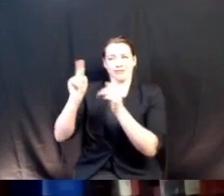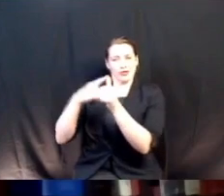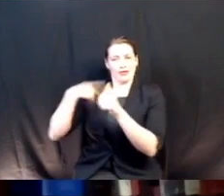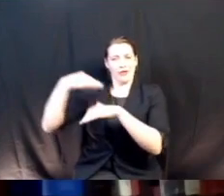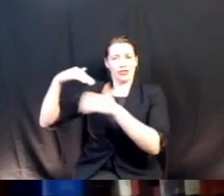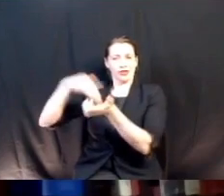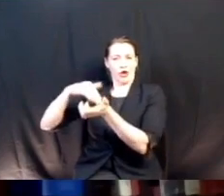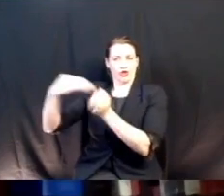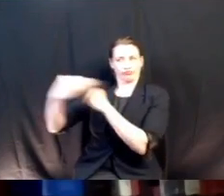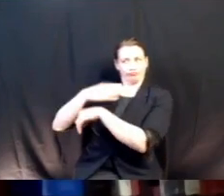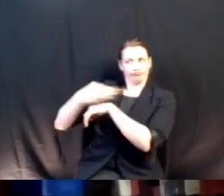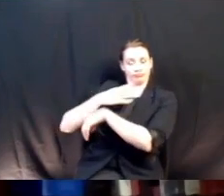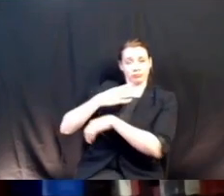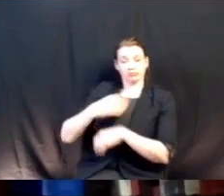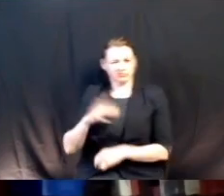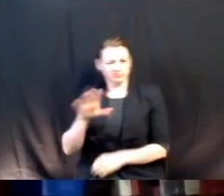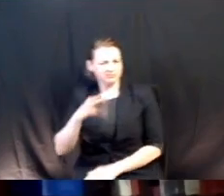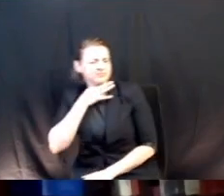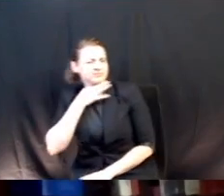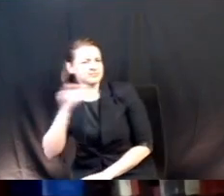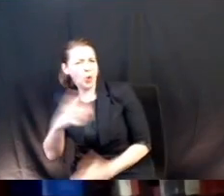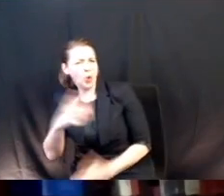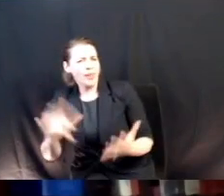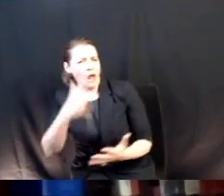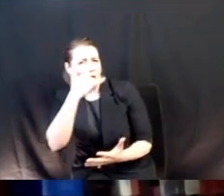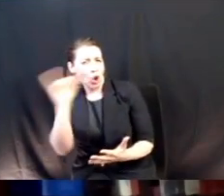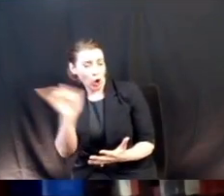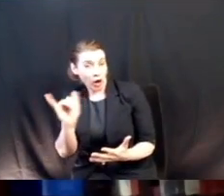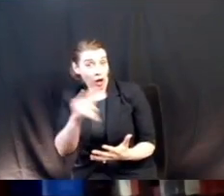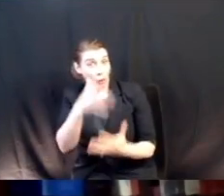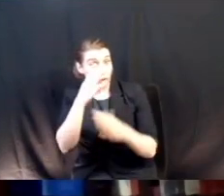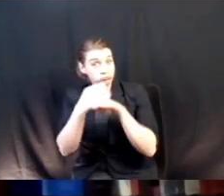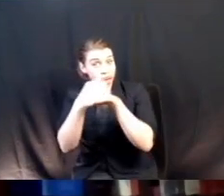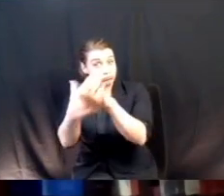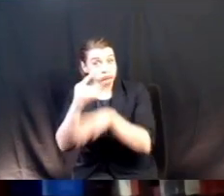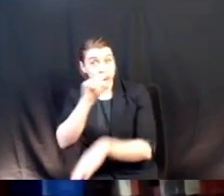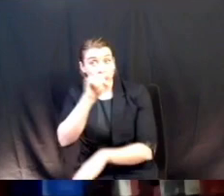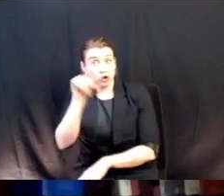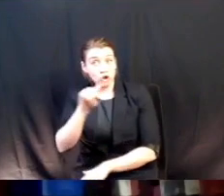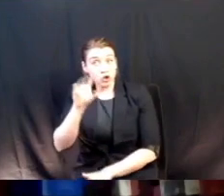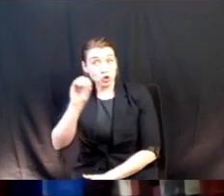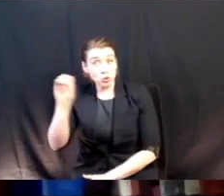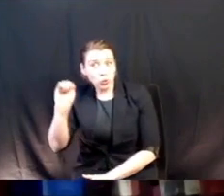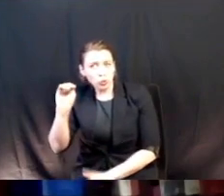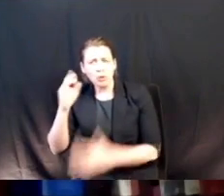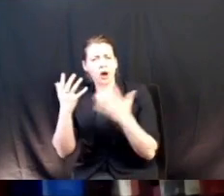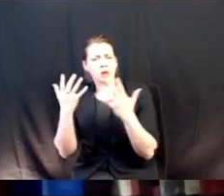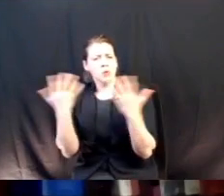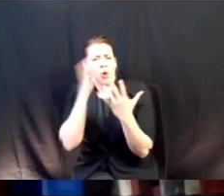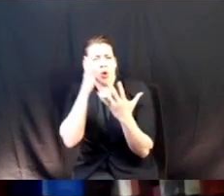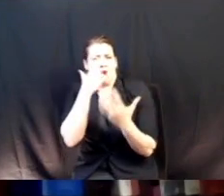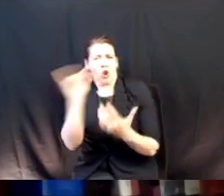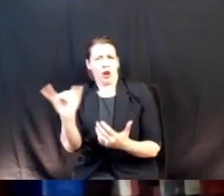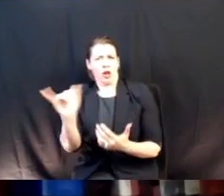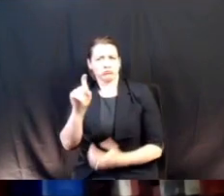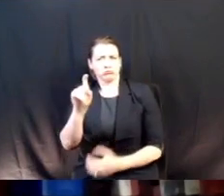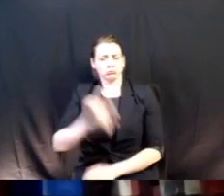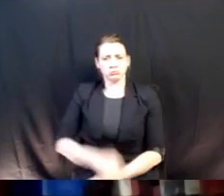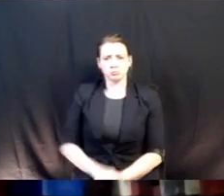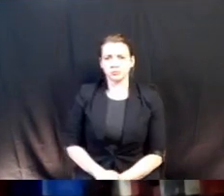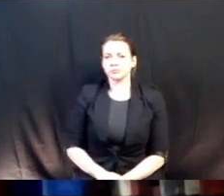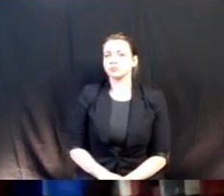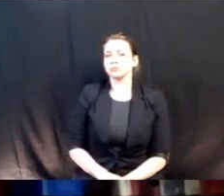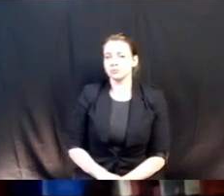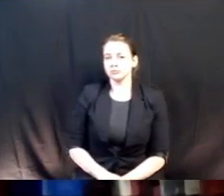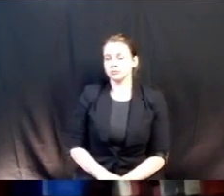governor's office, and would people be coming in, or would it be Zoom meetings? How do you envision that? I think I'd be taking the